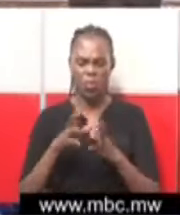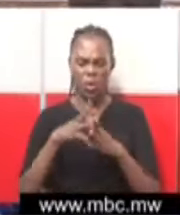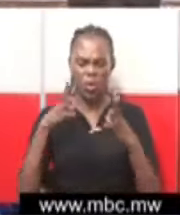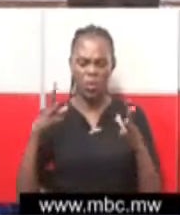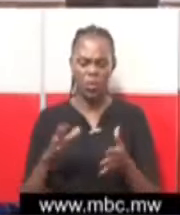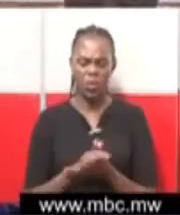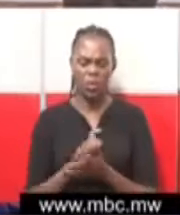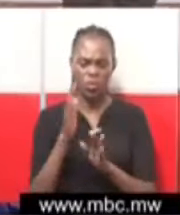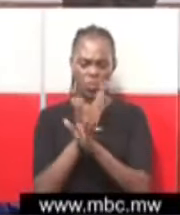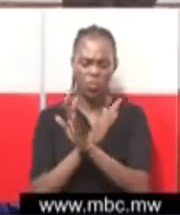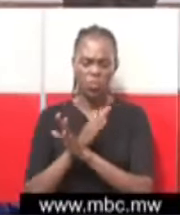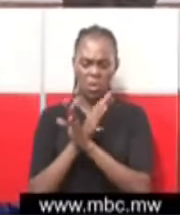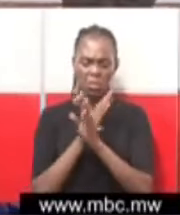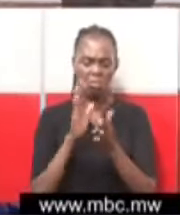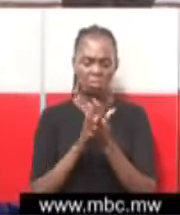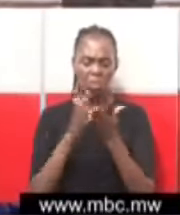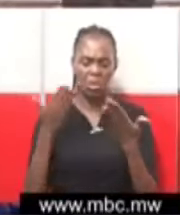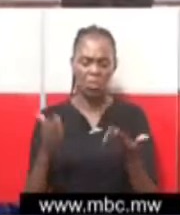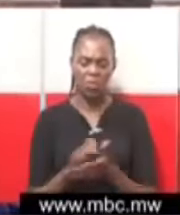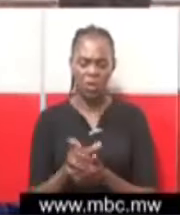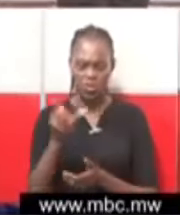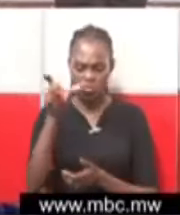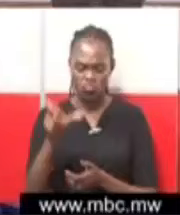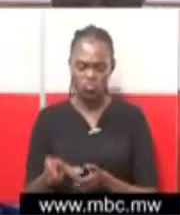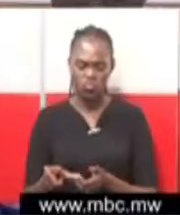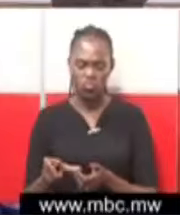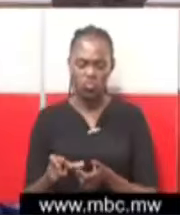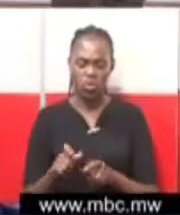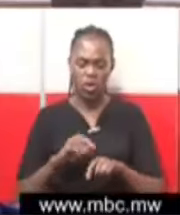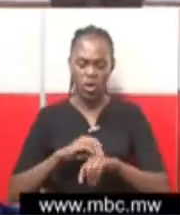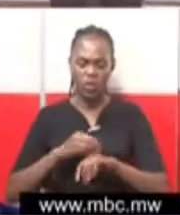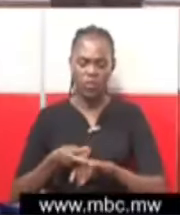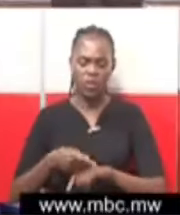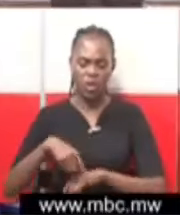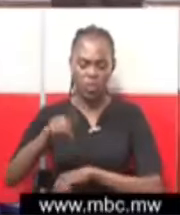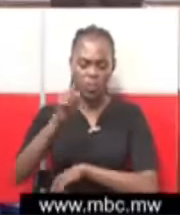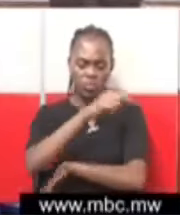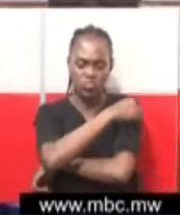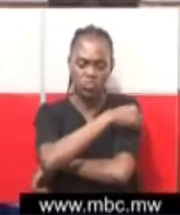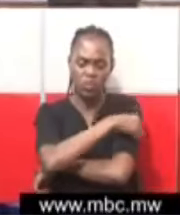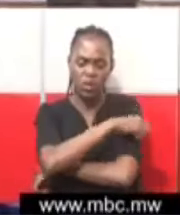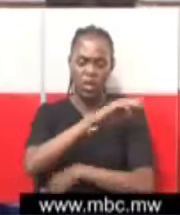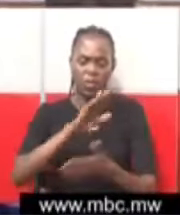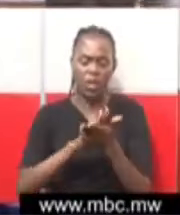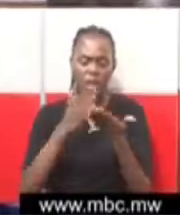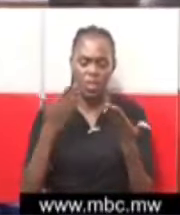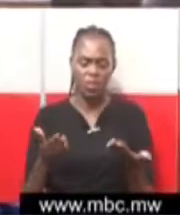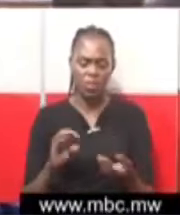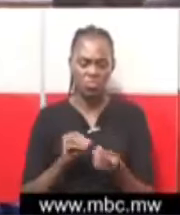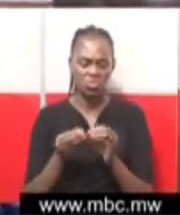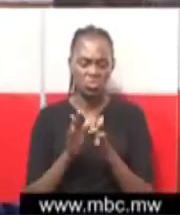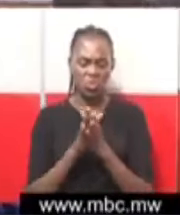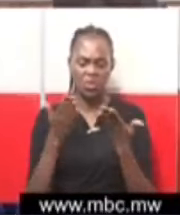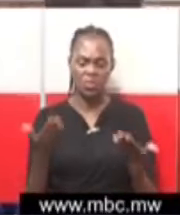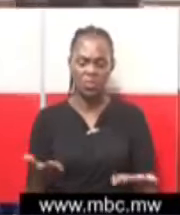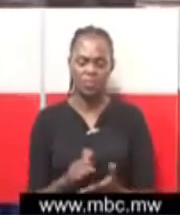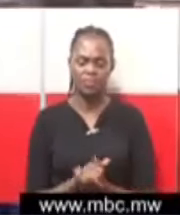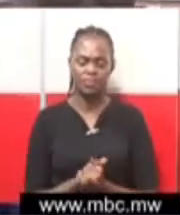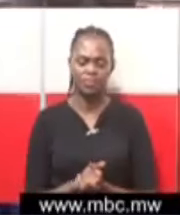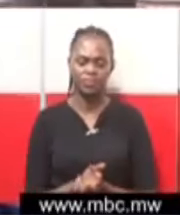no protective gears. When one is injured, he is supposed to be taken to the hospital, but it is not happening